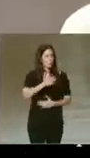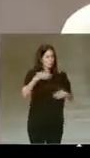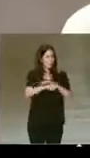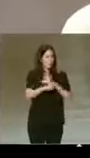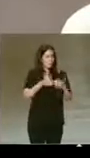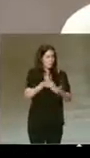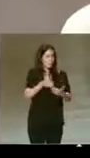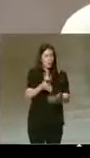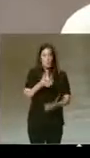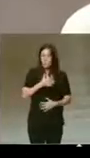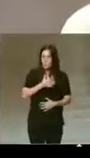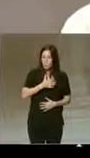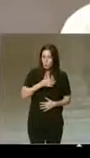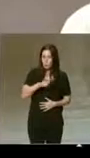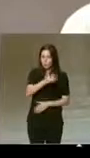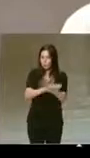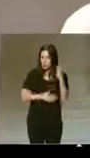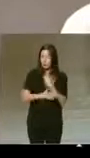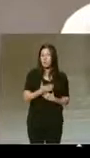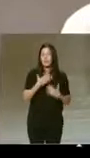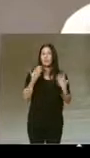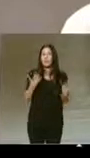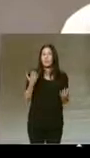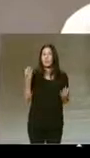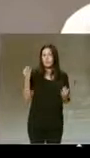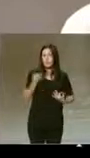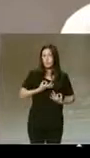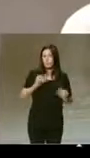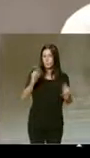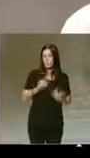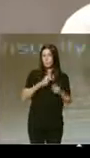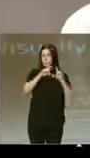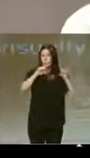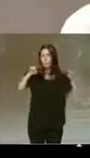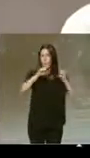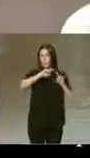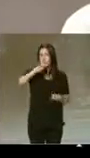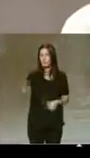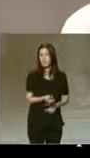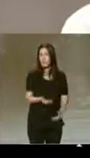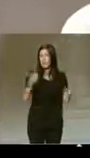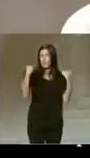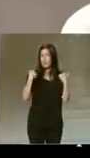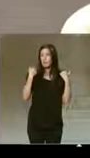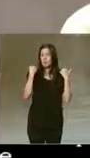access to visually impaired people or anyone with any type of impairment.